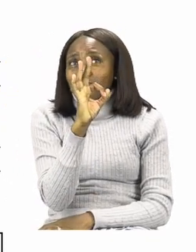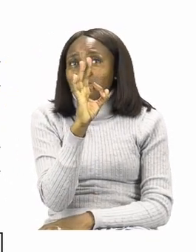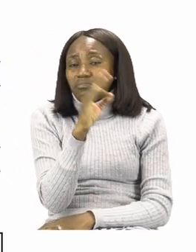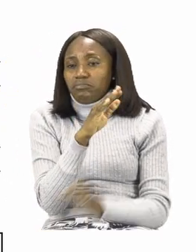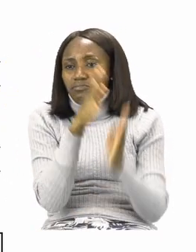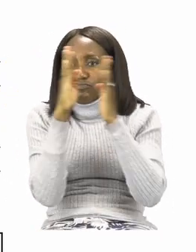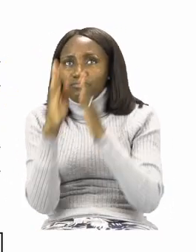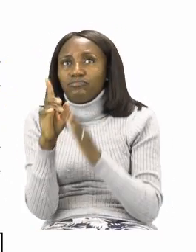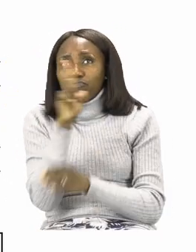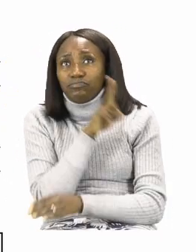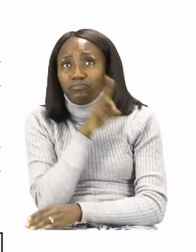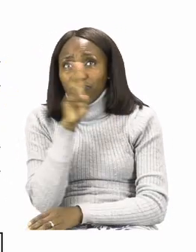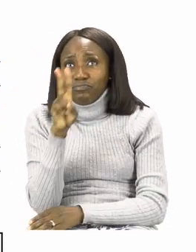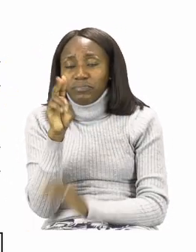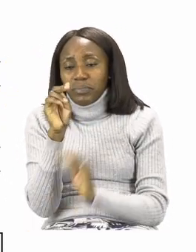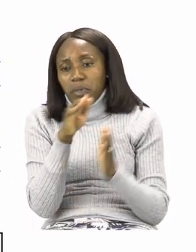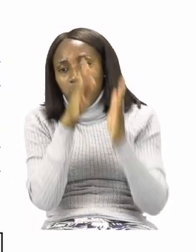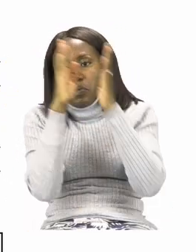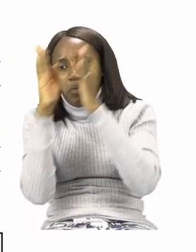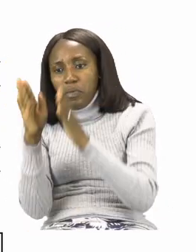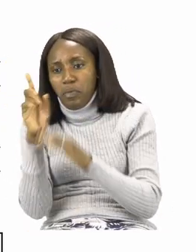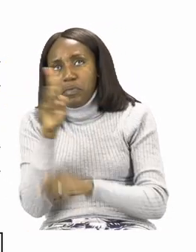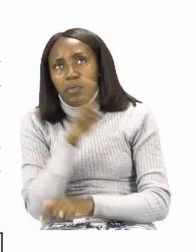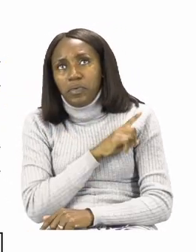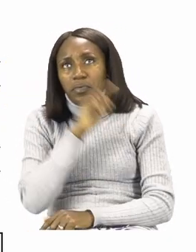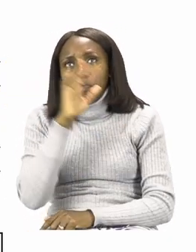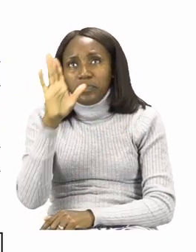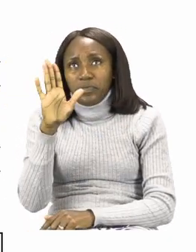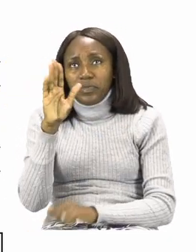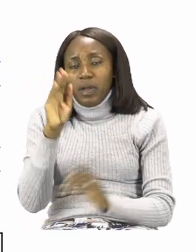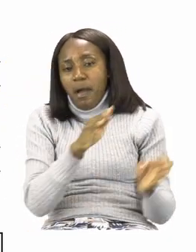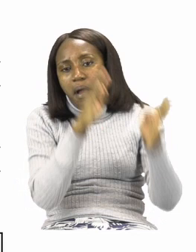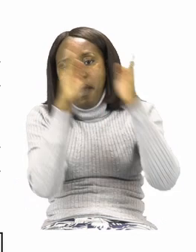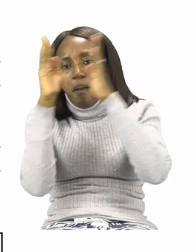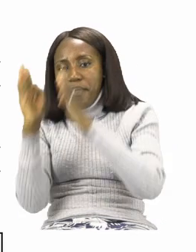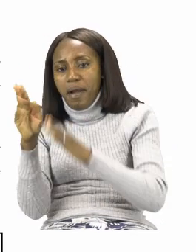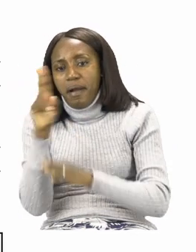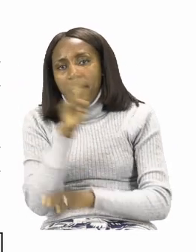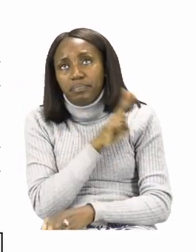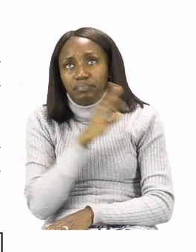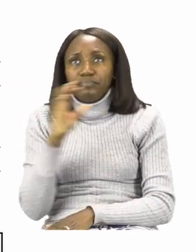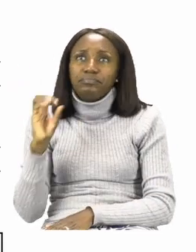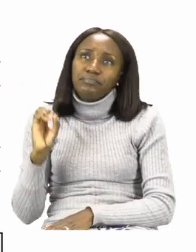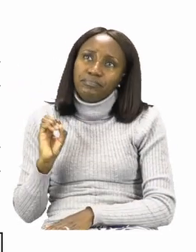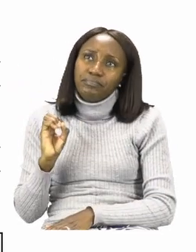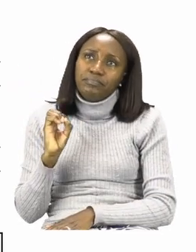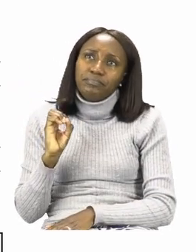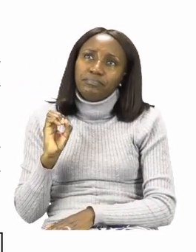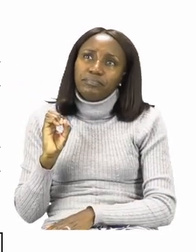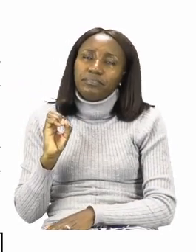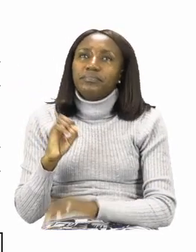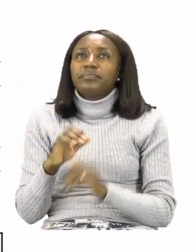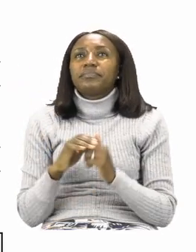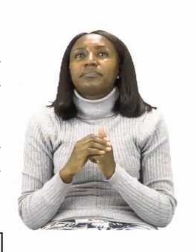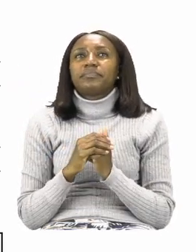you have number 12, then you have number 15 and number